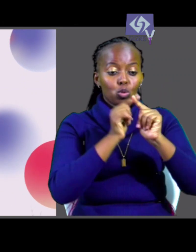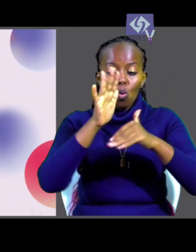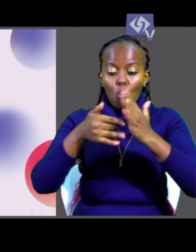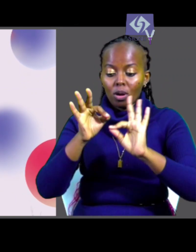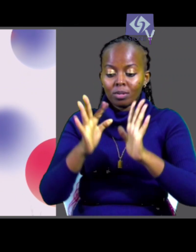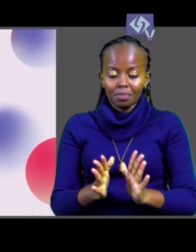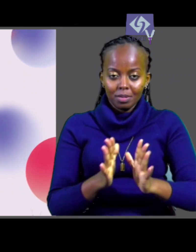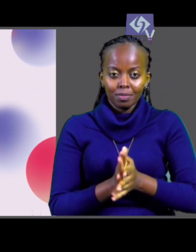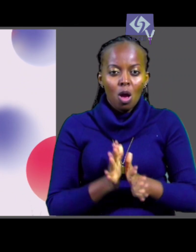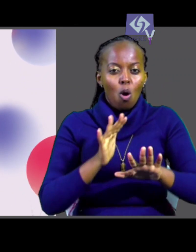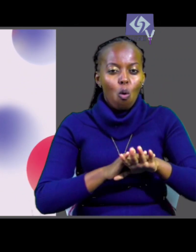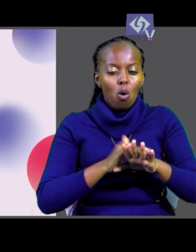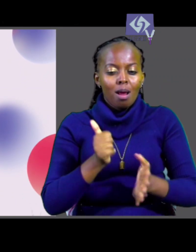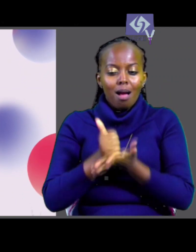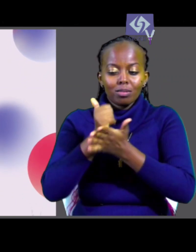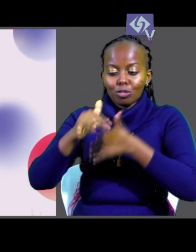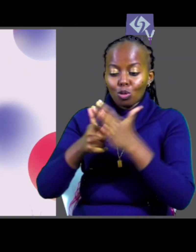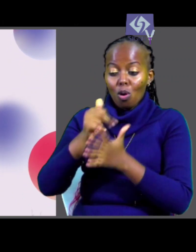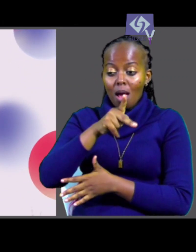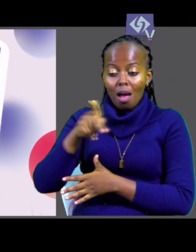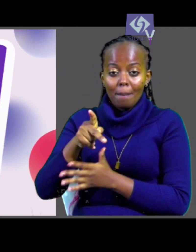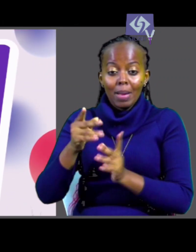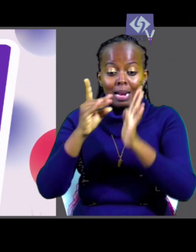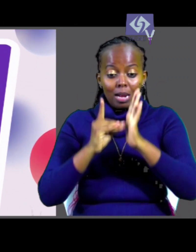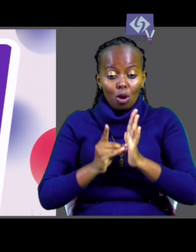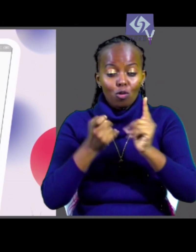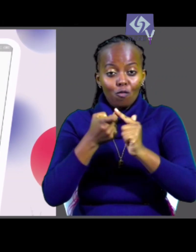Here is a guide to all interpreters on the Assistol